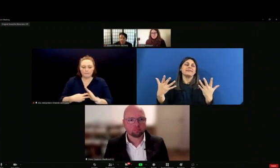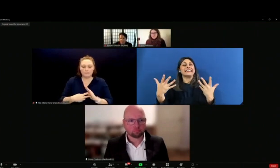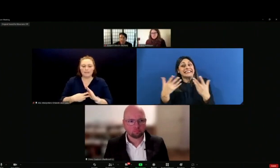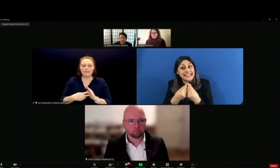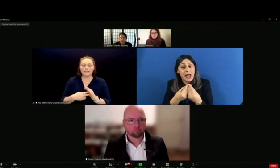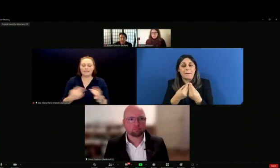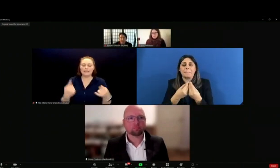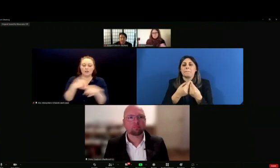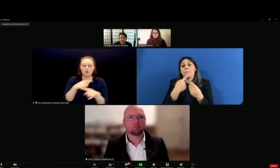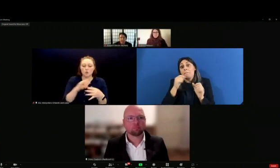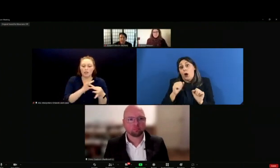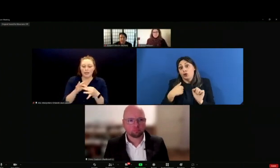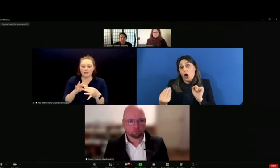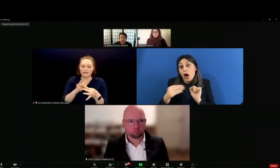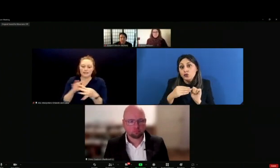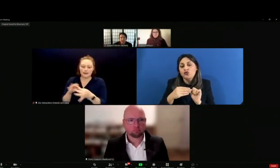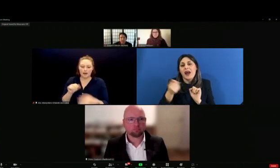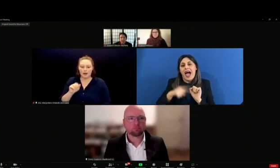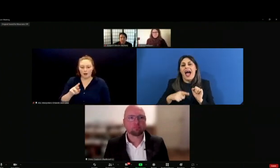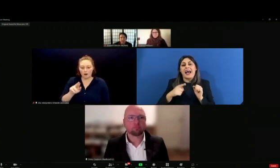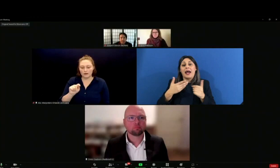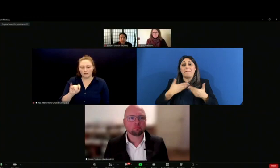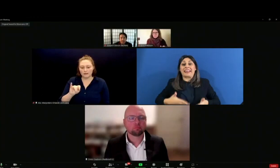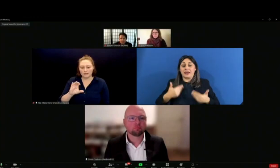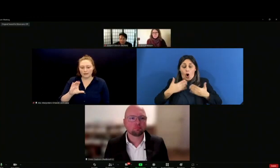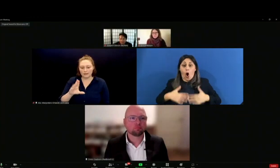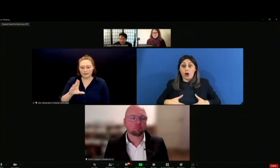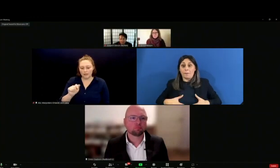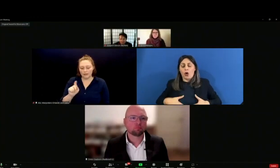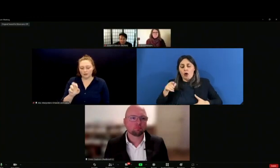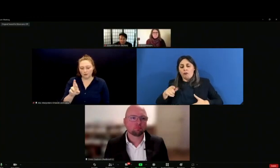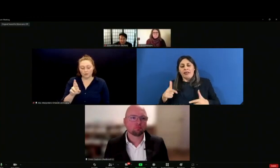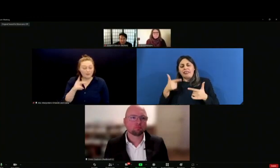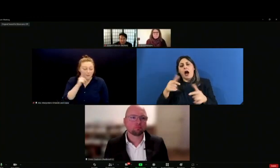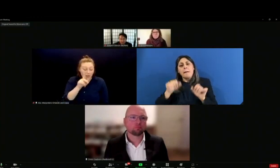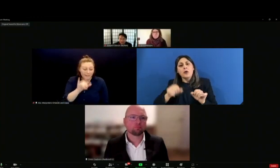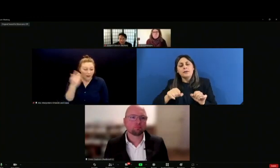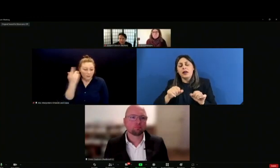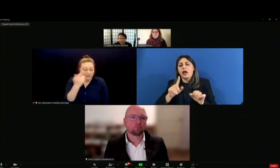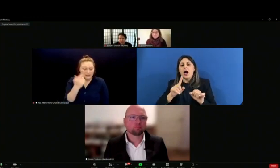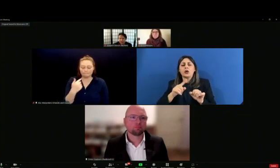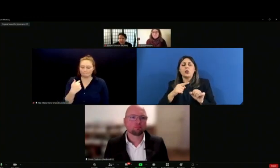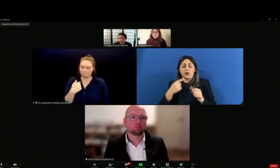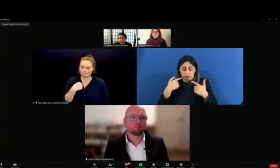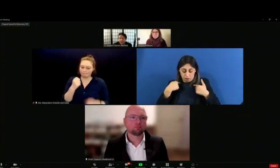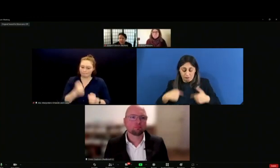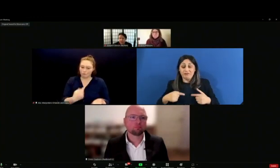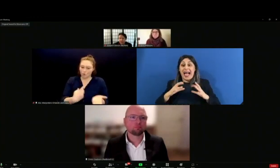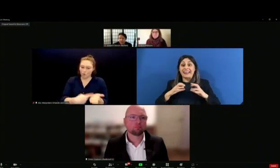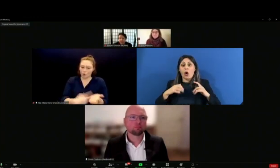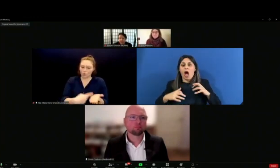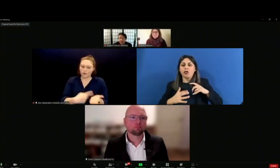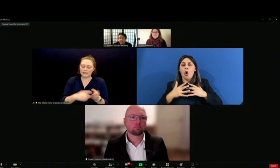interrelating all of these articulators together. And exactly for this reason, I do strongly argue that it is a